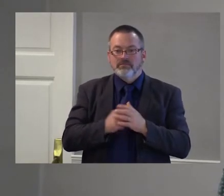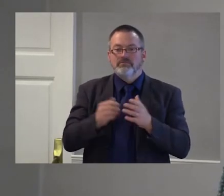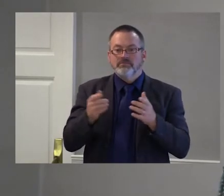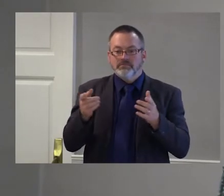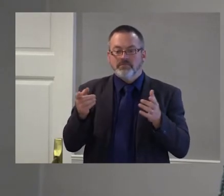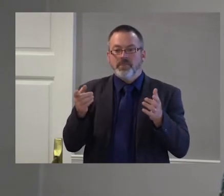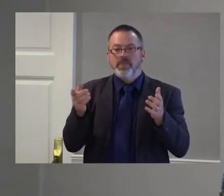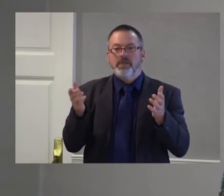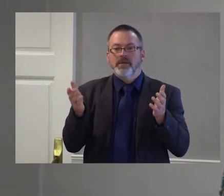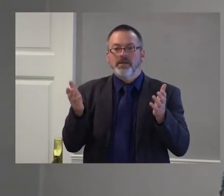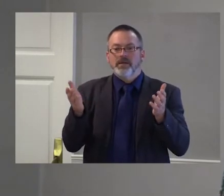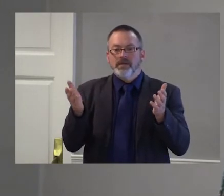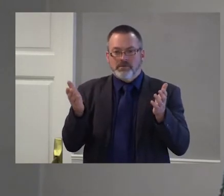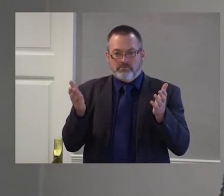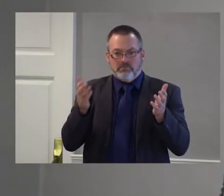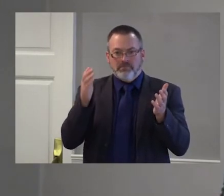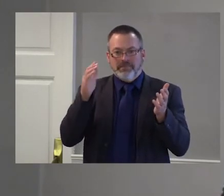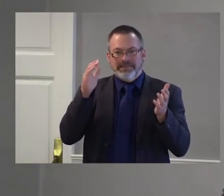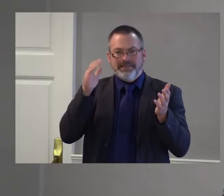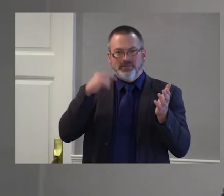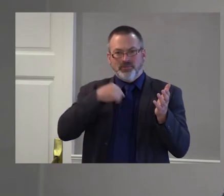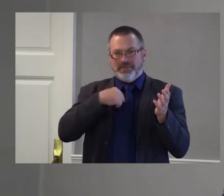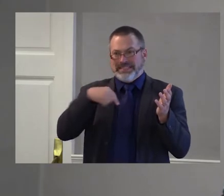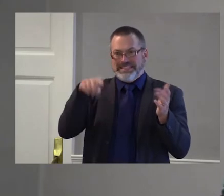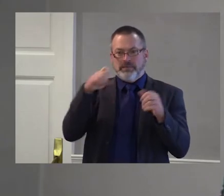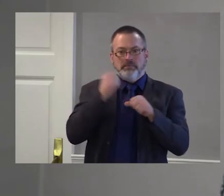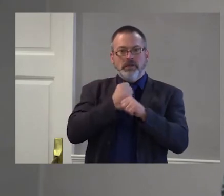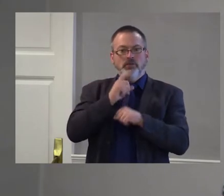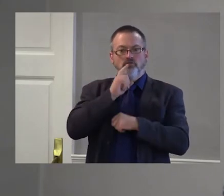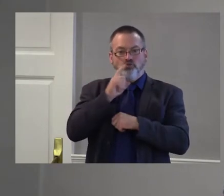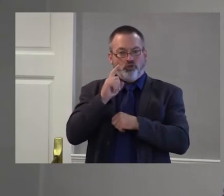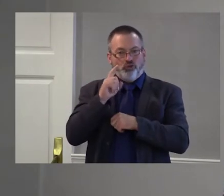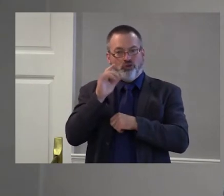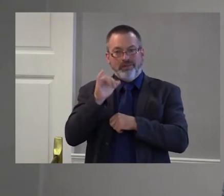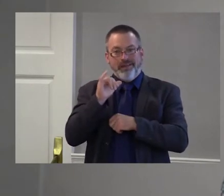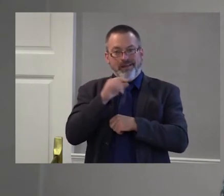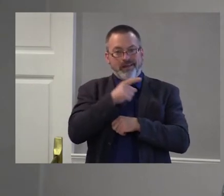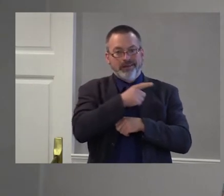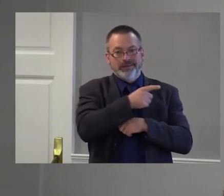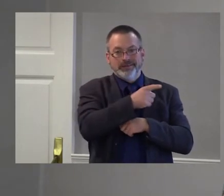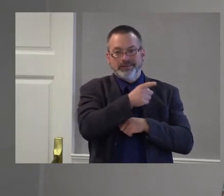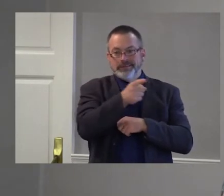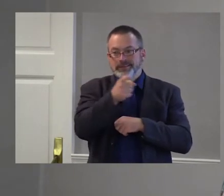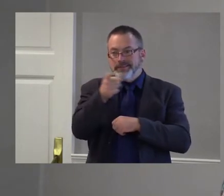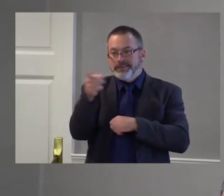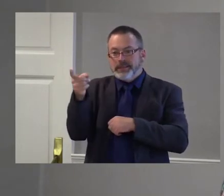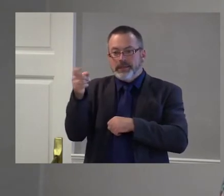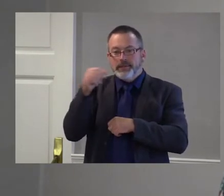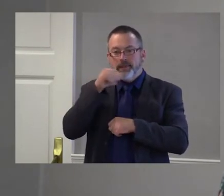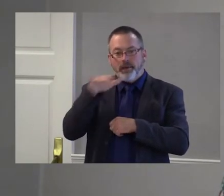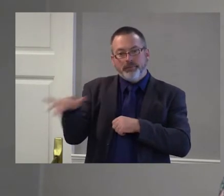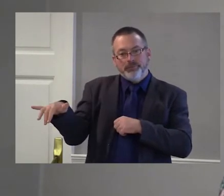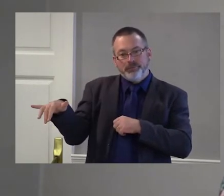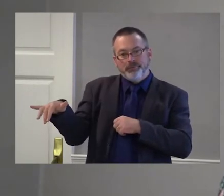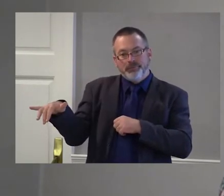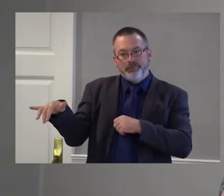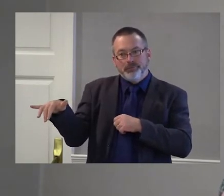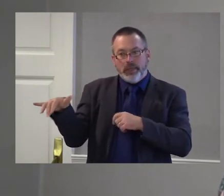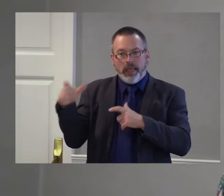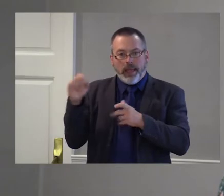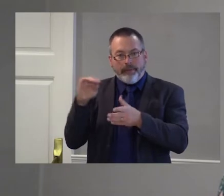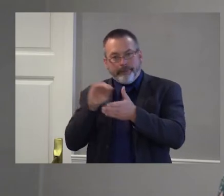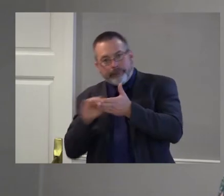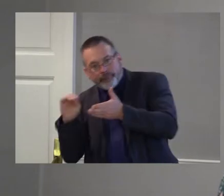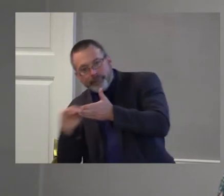potential, we need to ensure that it's not under the guise of saving money or fitting Medicaid demands, but actually supporting